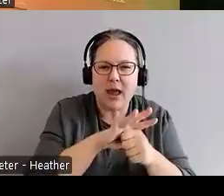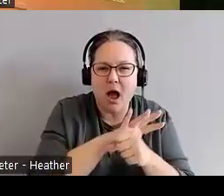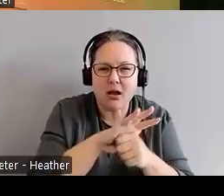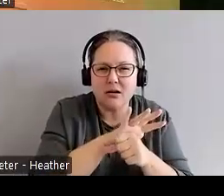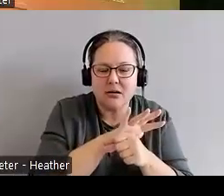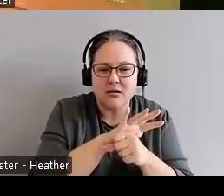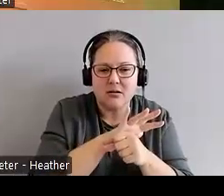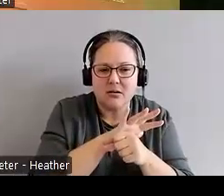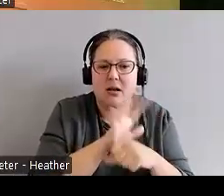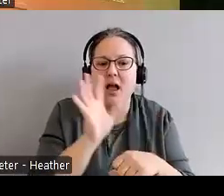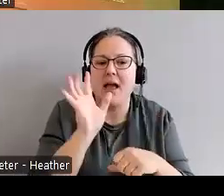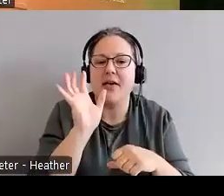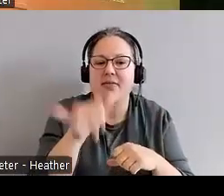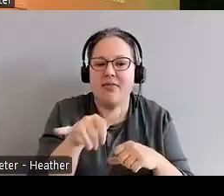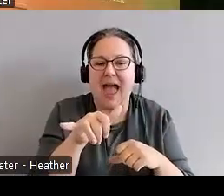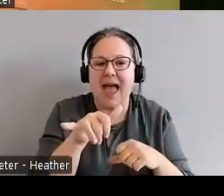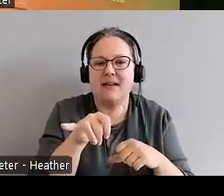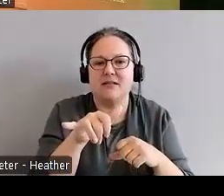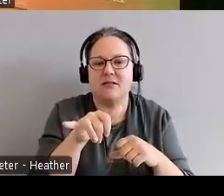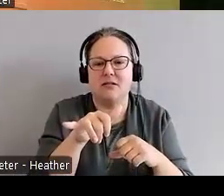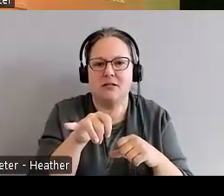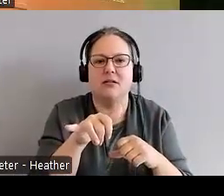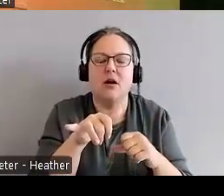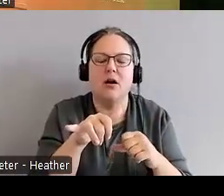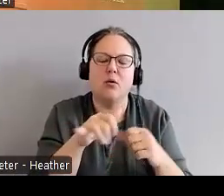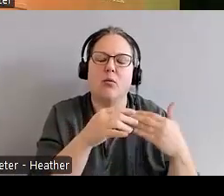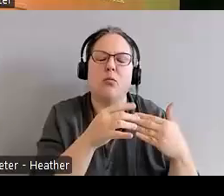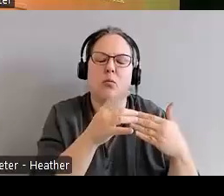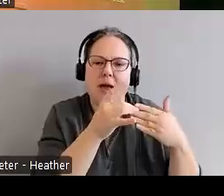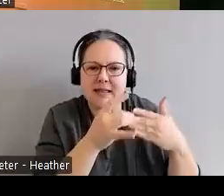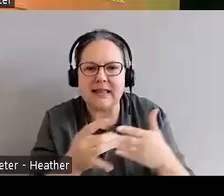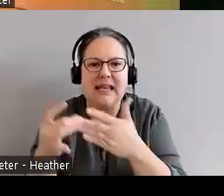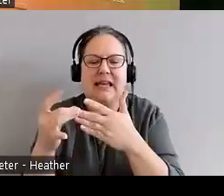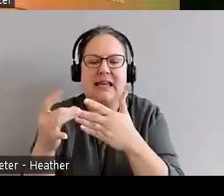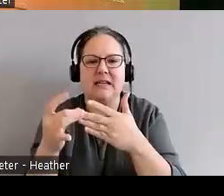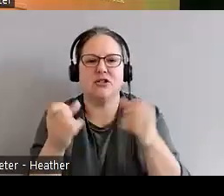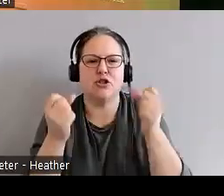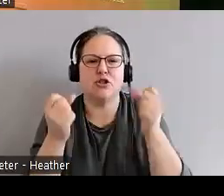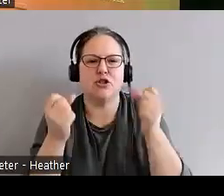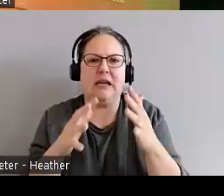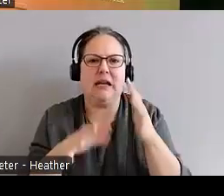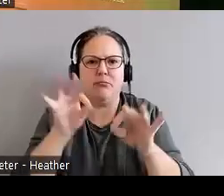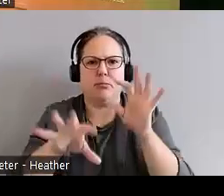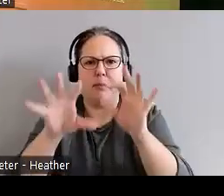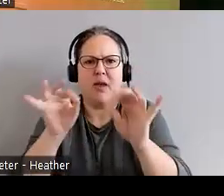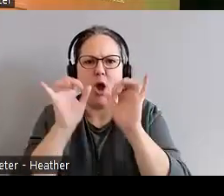is the basic driver of this, of many repeated findings that people have developed.